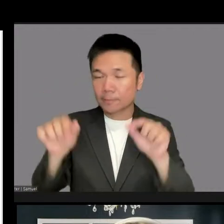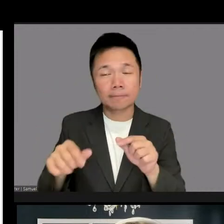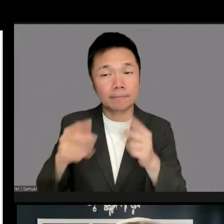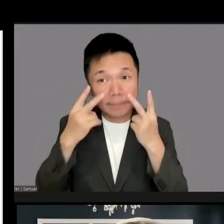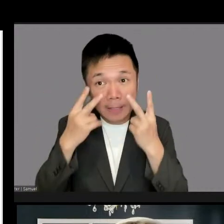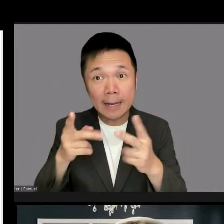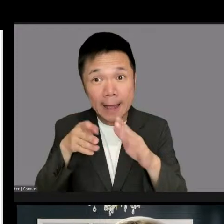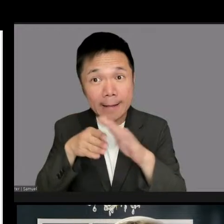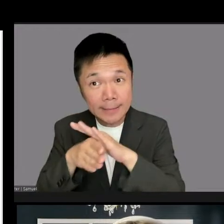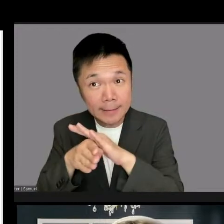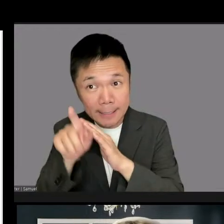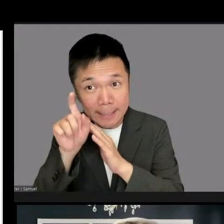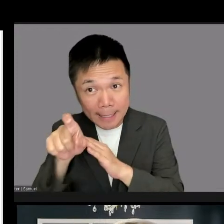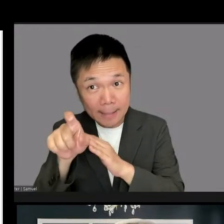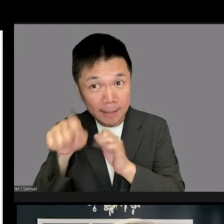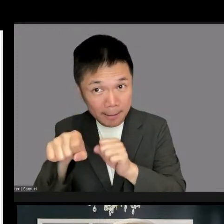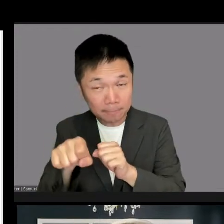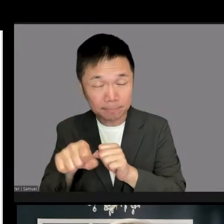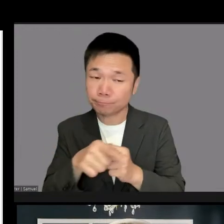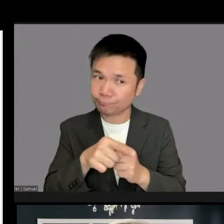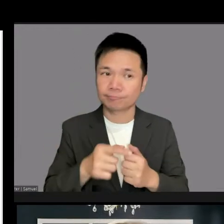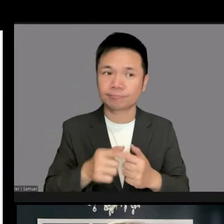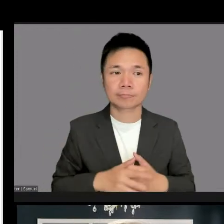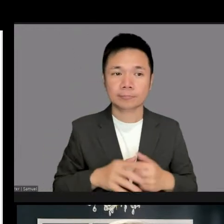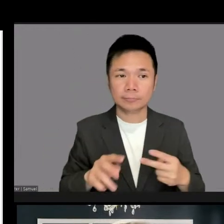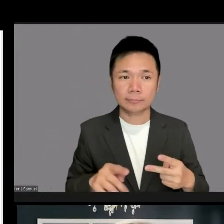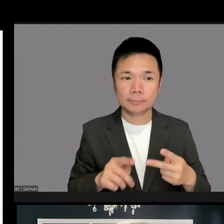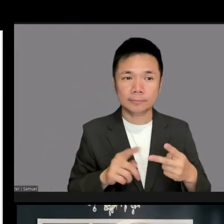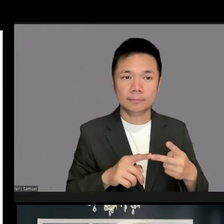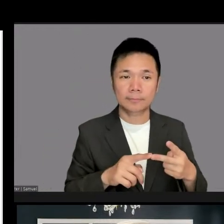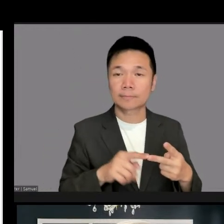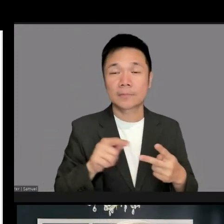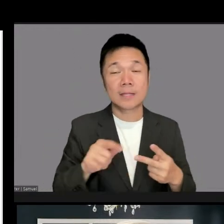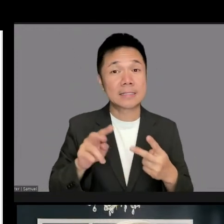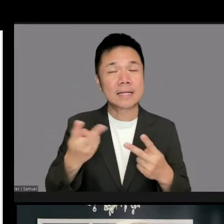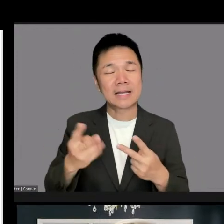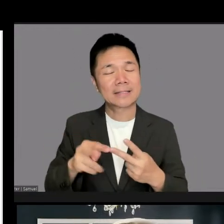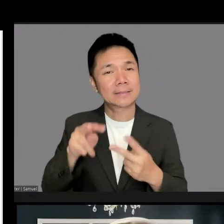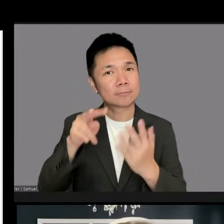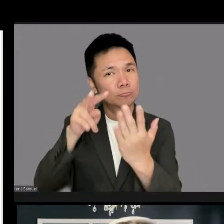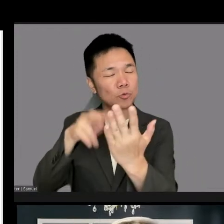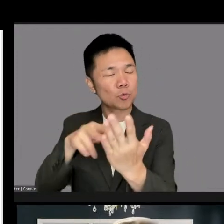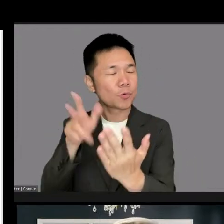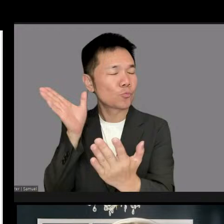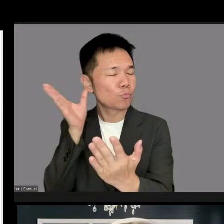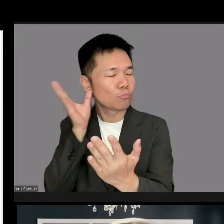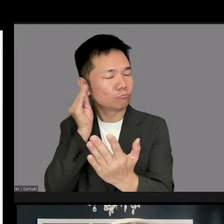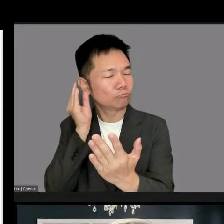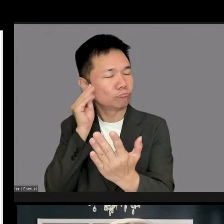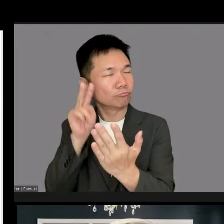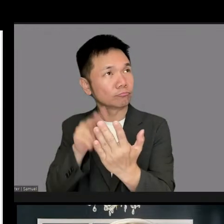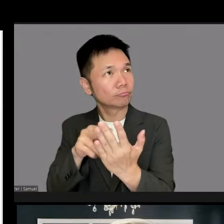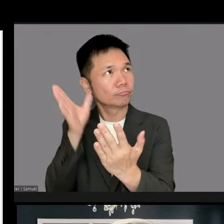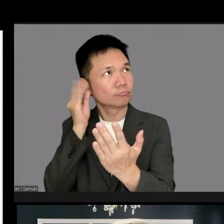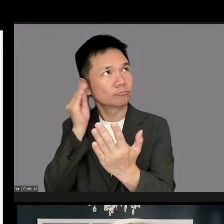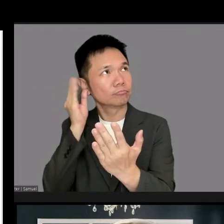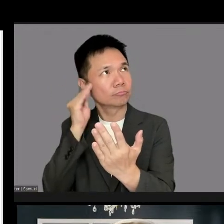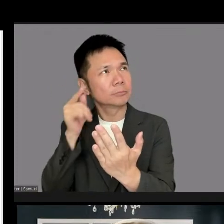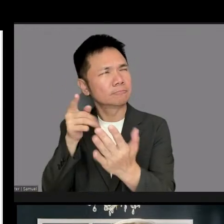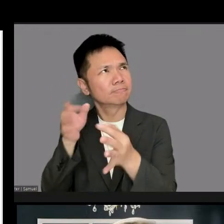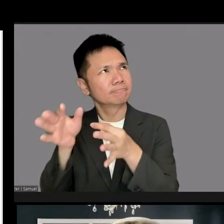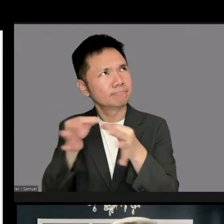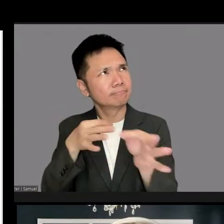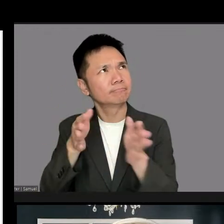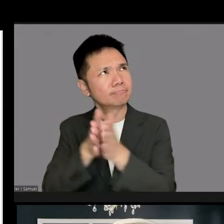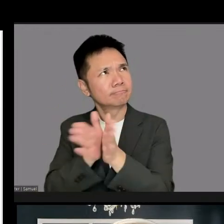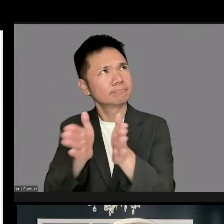to access. That would be a failure. Second is to use a screen reader to check the content and ensure that there are accurate audio descriptions of